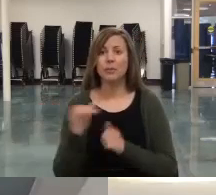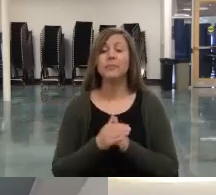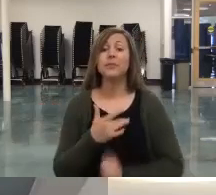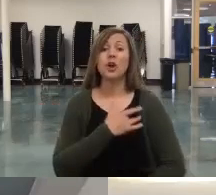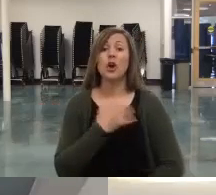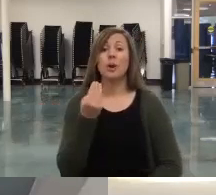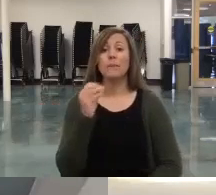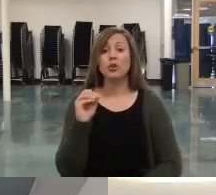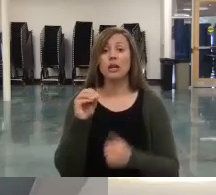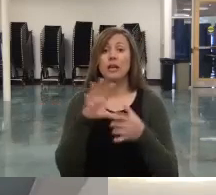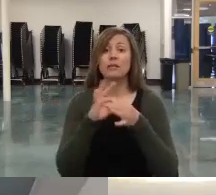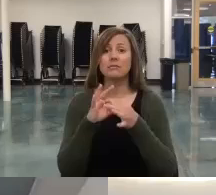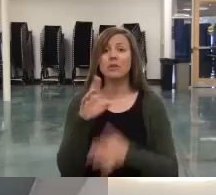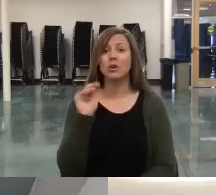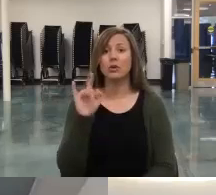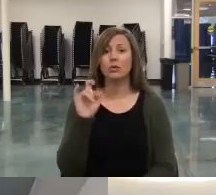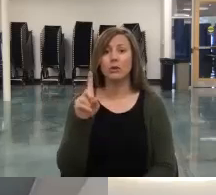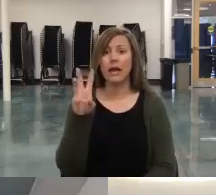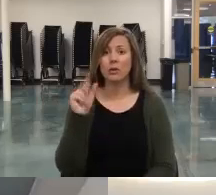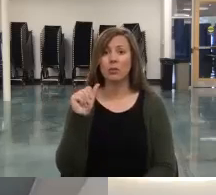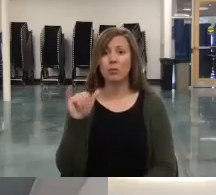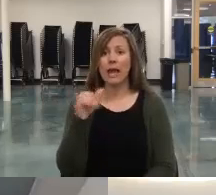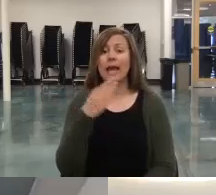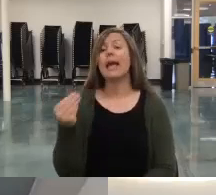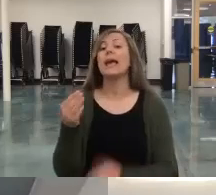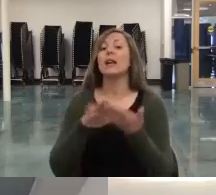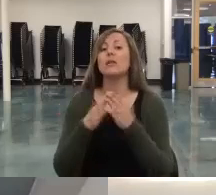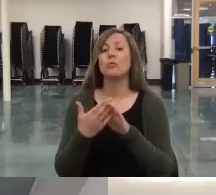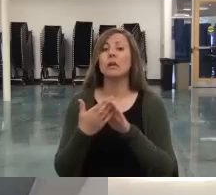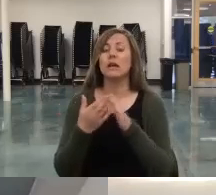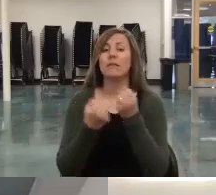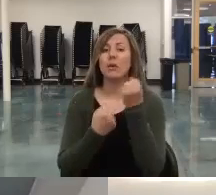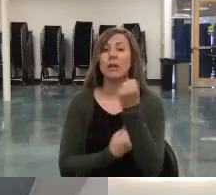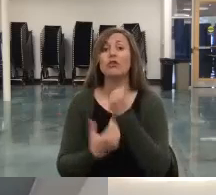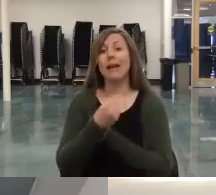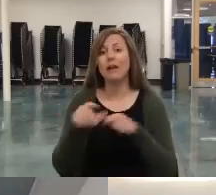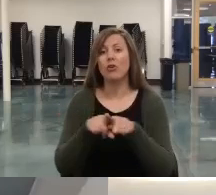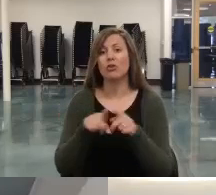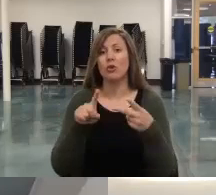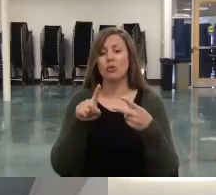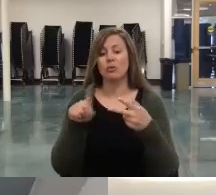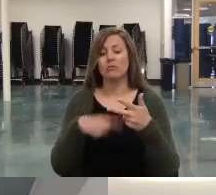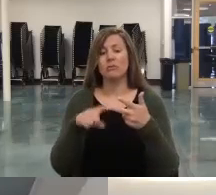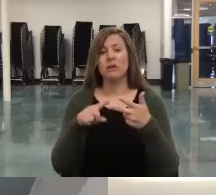United Way, the Community Foundation of Missouri, and Veterans United Foundation. To make a donation, just